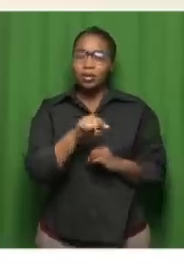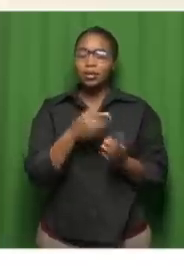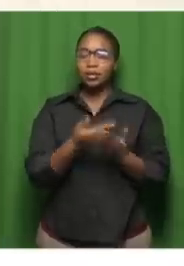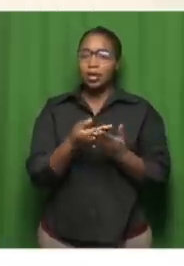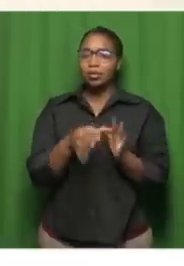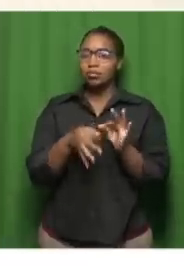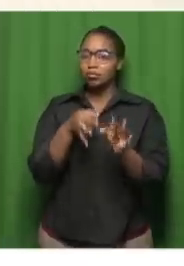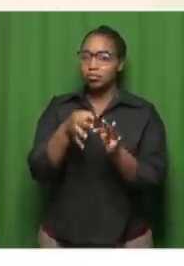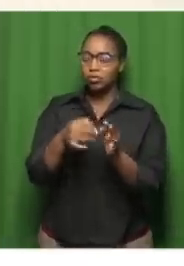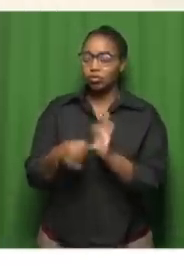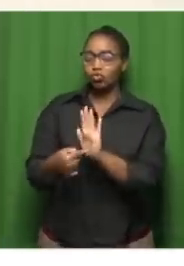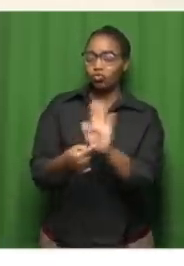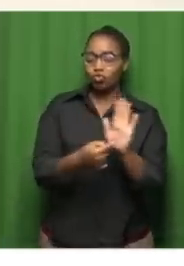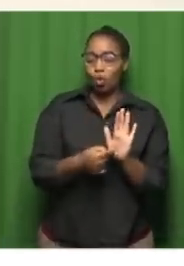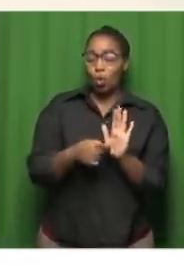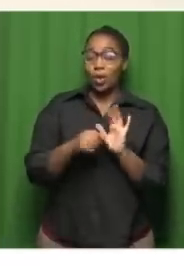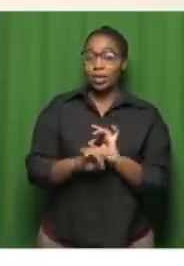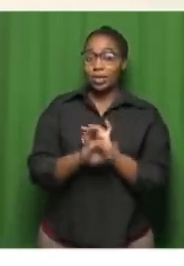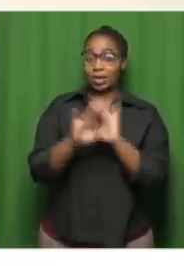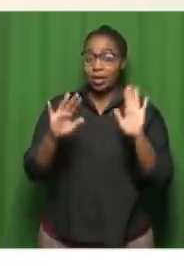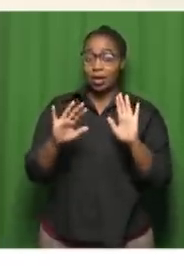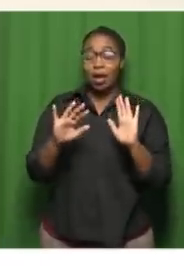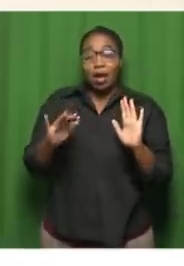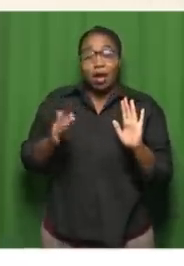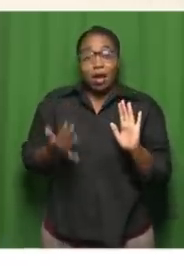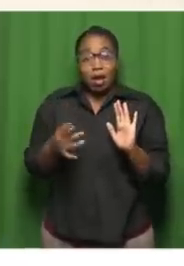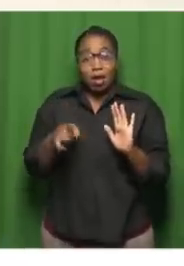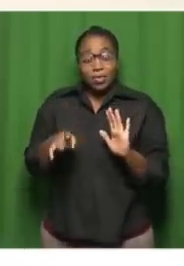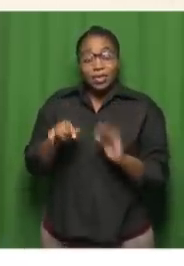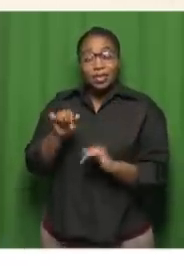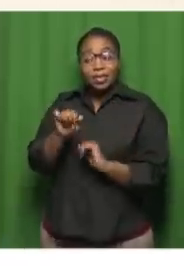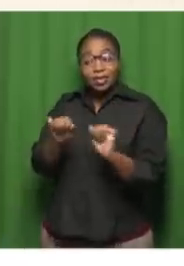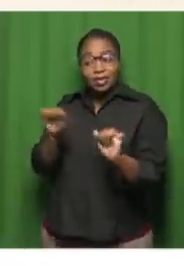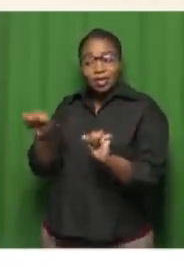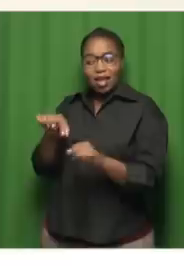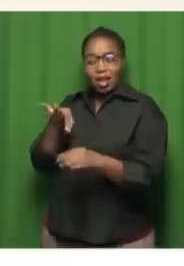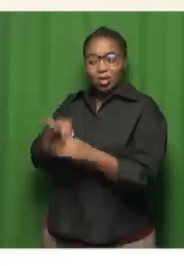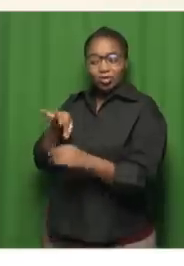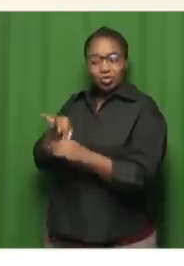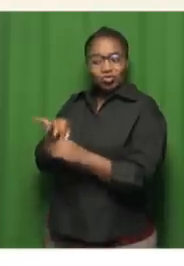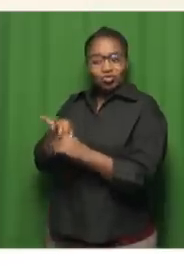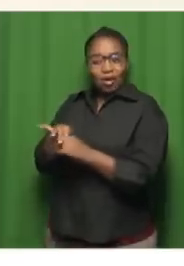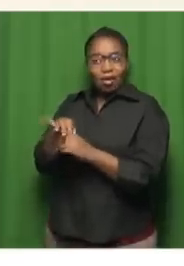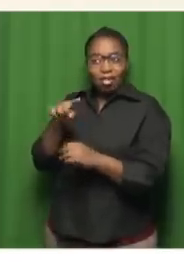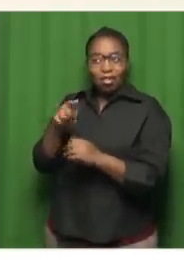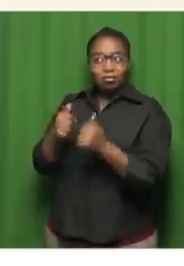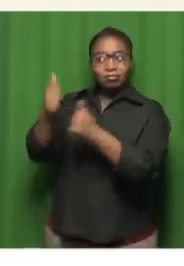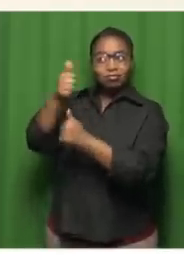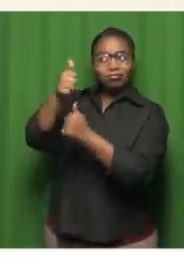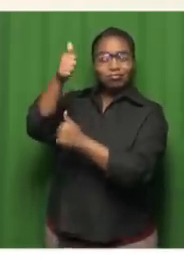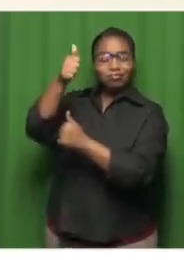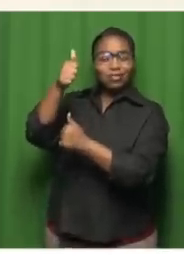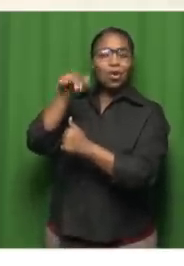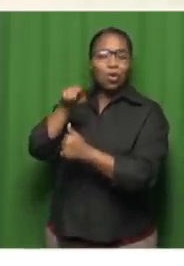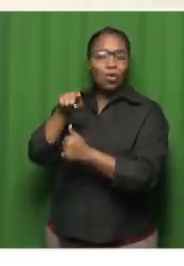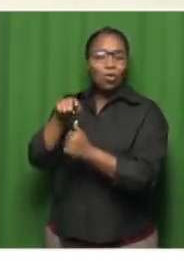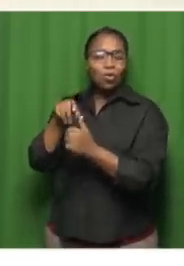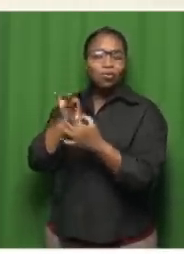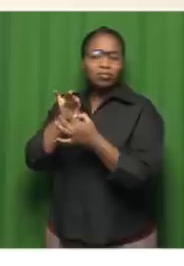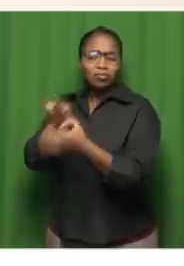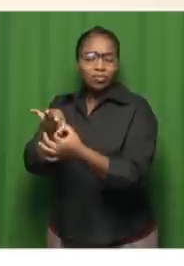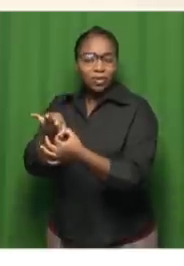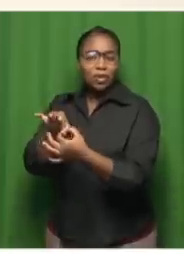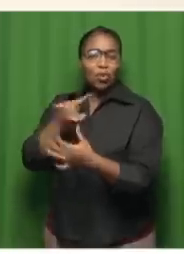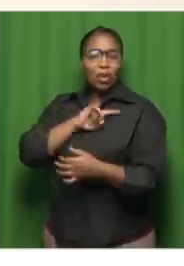machinery will be able to withstand what I strongly believe that will be almost like a united